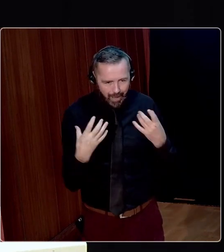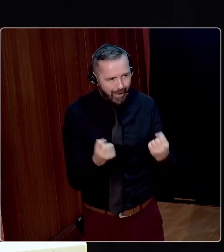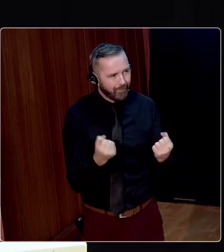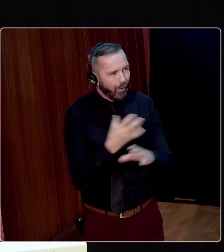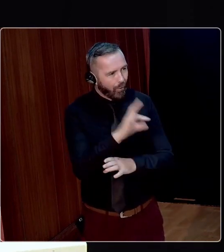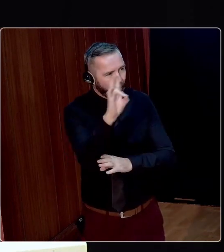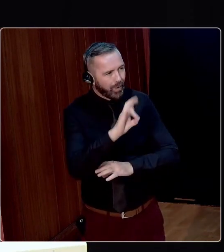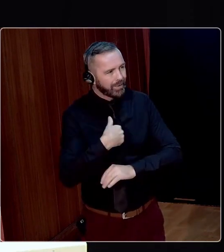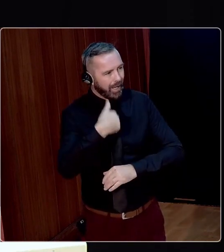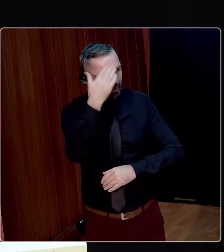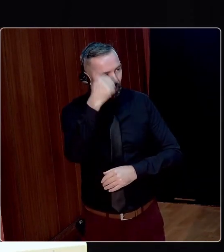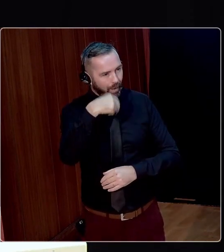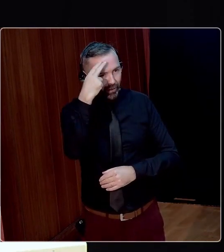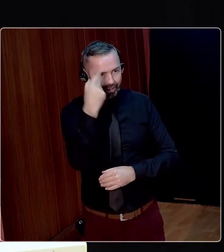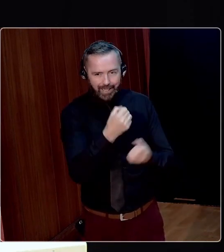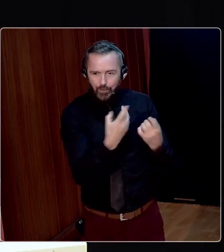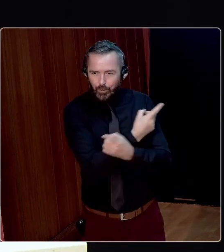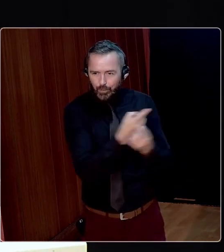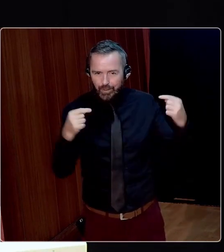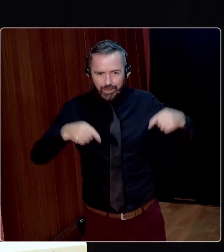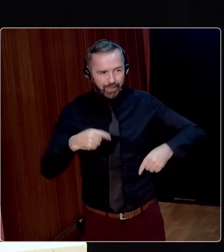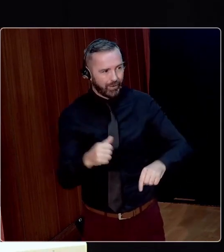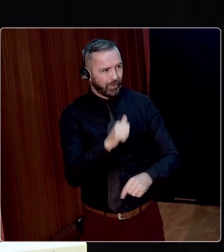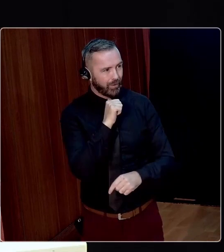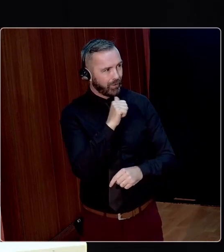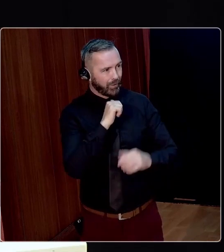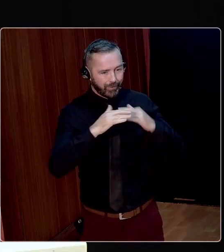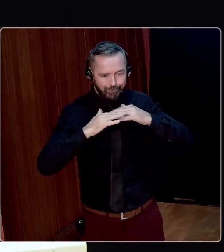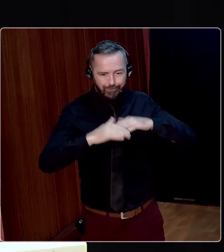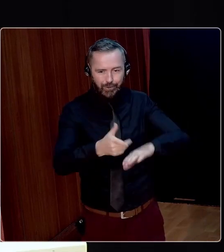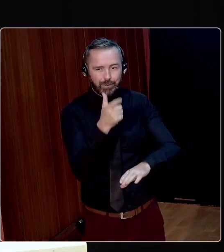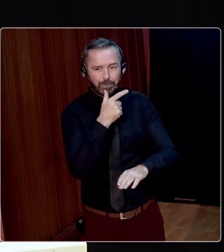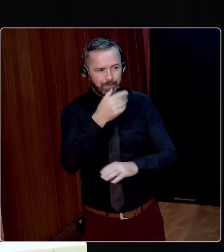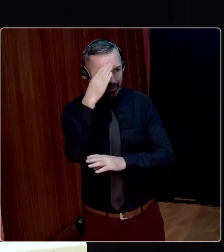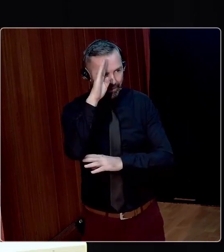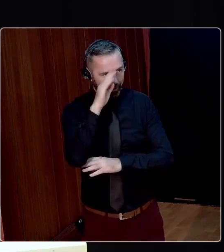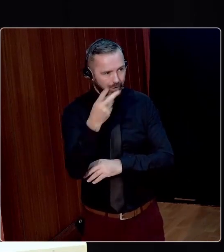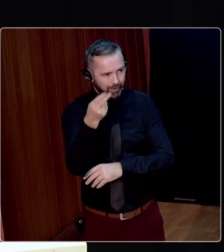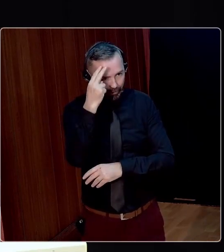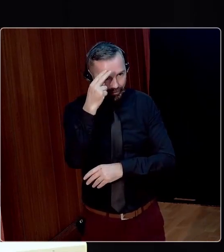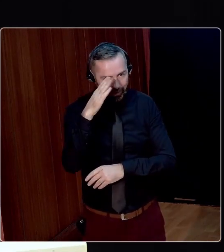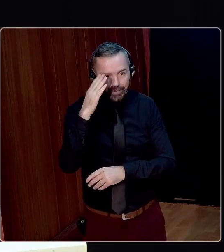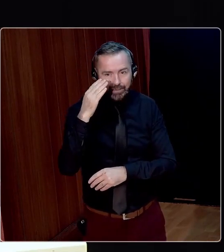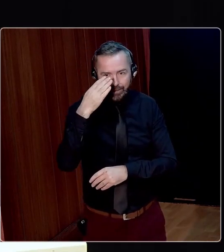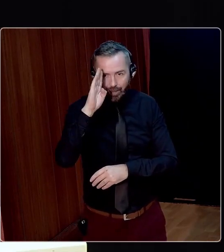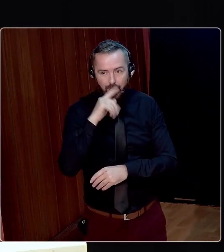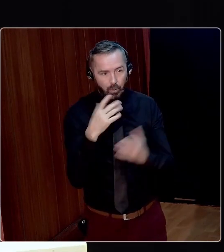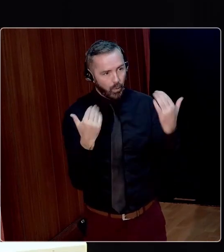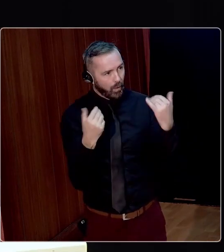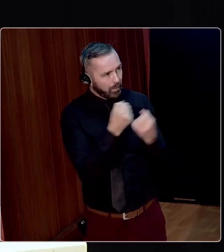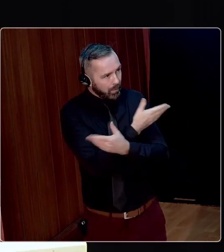So I know I understand that everybody here is not speaking Irish, and we very much welcome